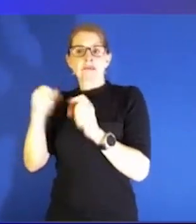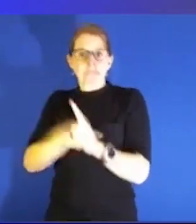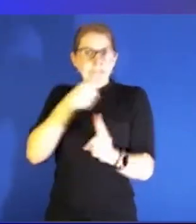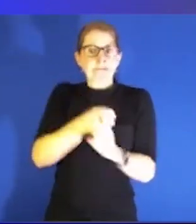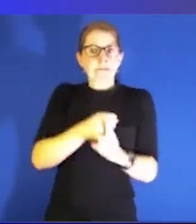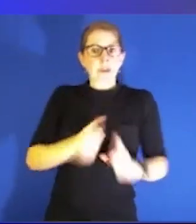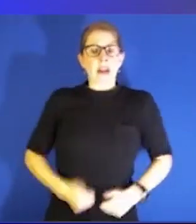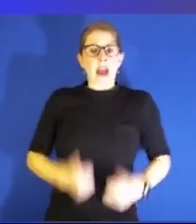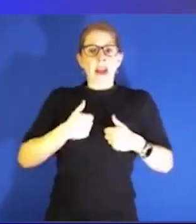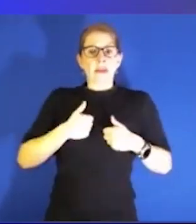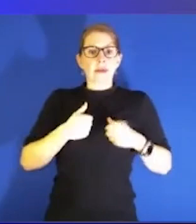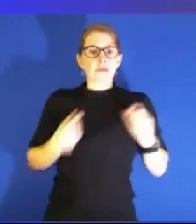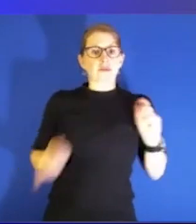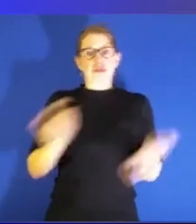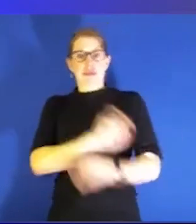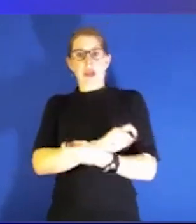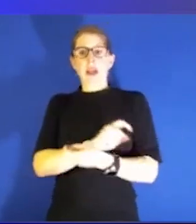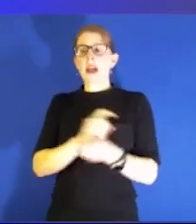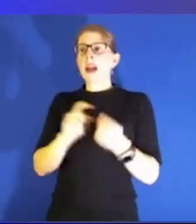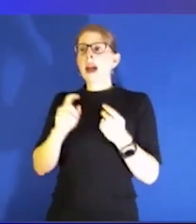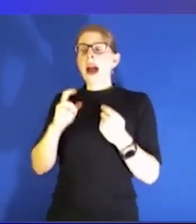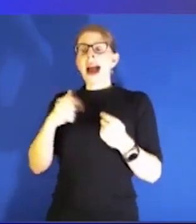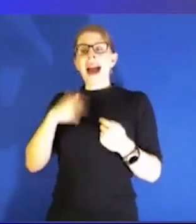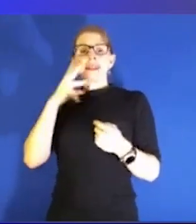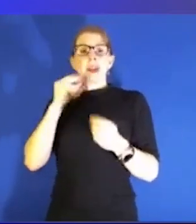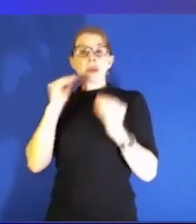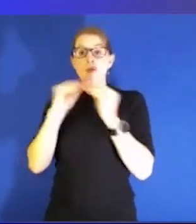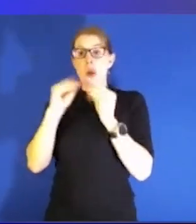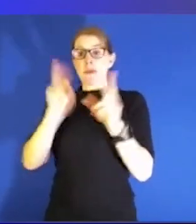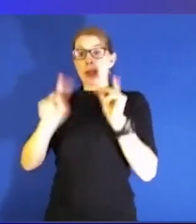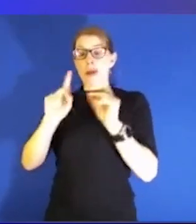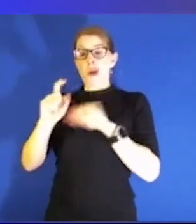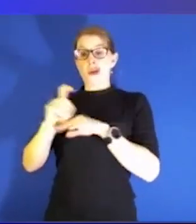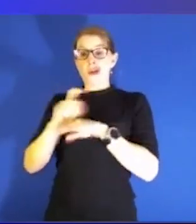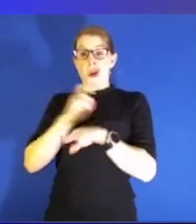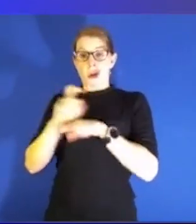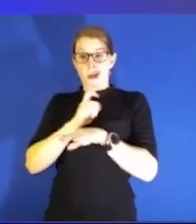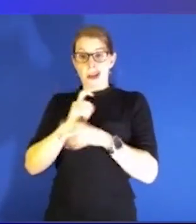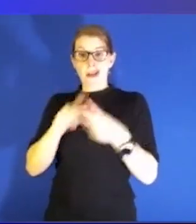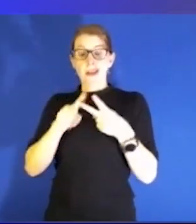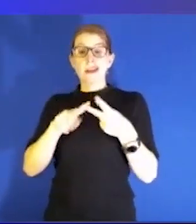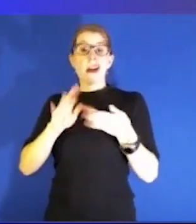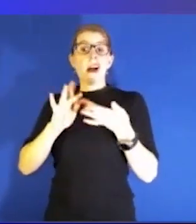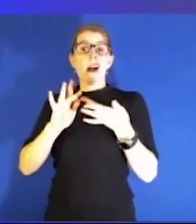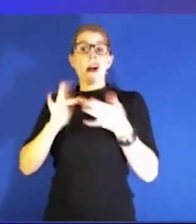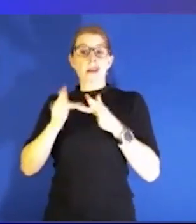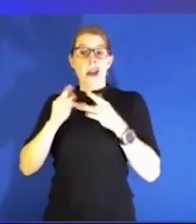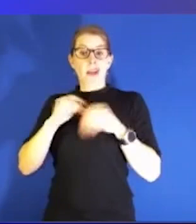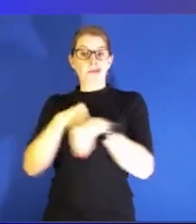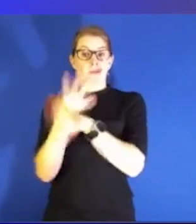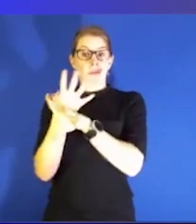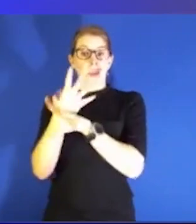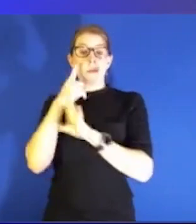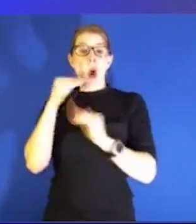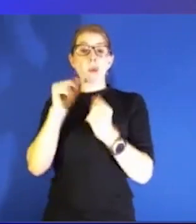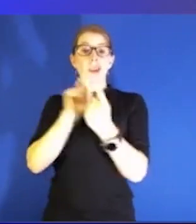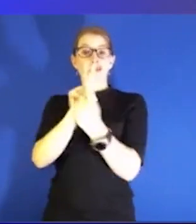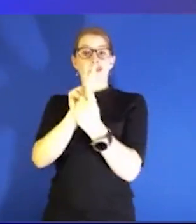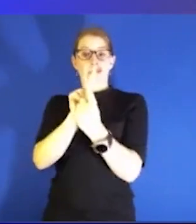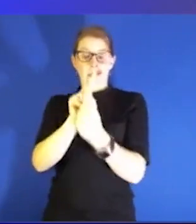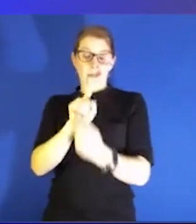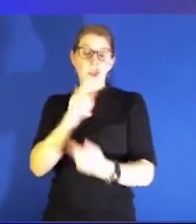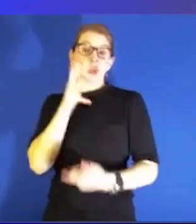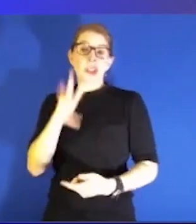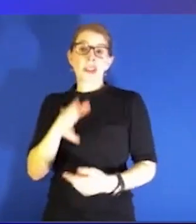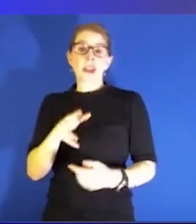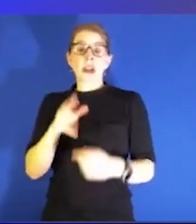calling and online too. I've been doing most of my work online recently, and I hope to get back in person. But I think we're getting a little bit more comfortable